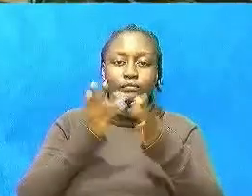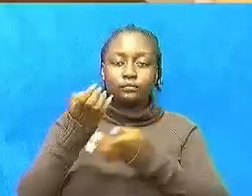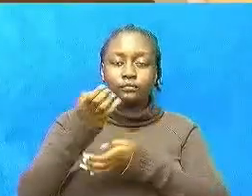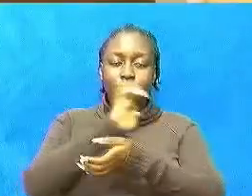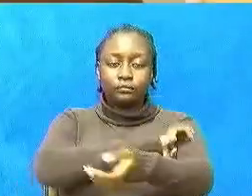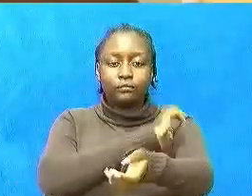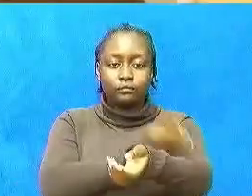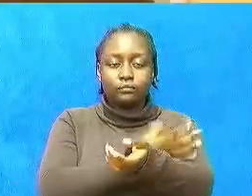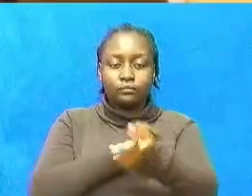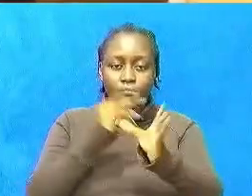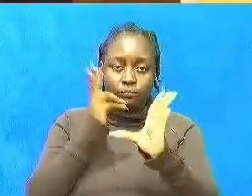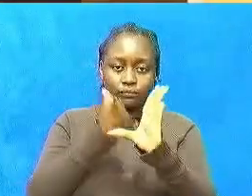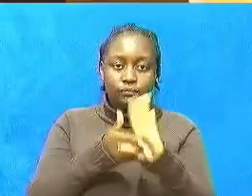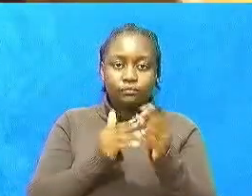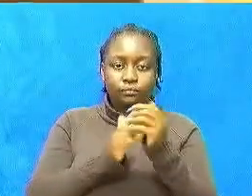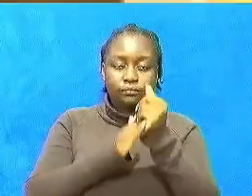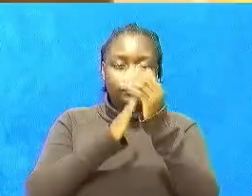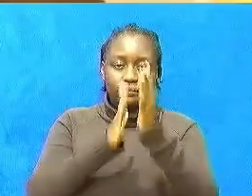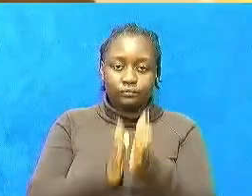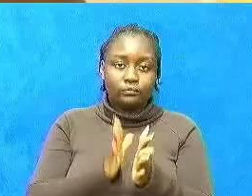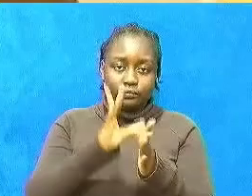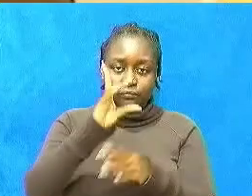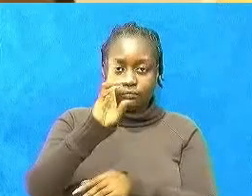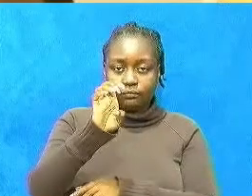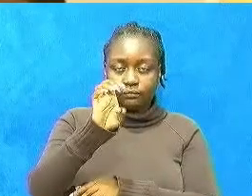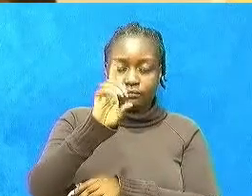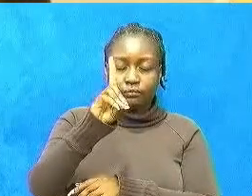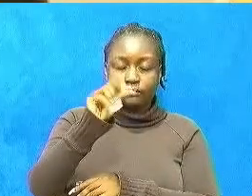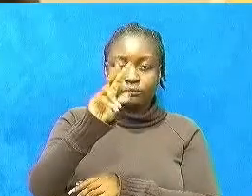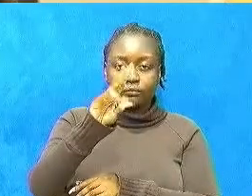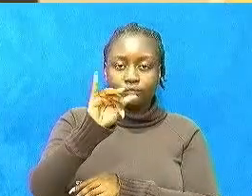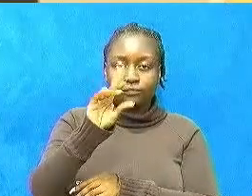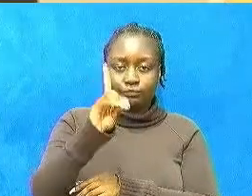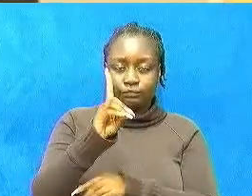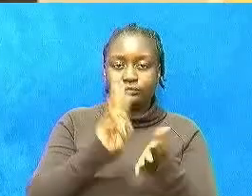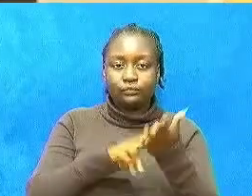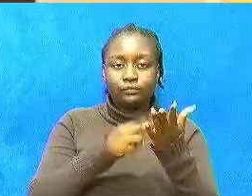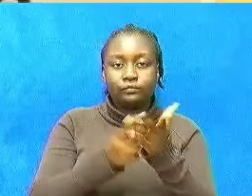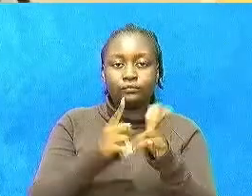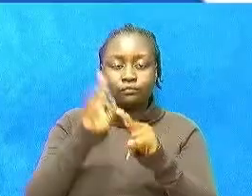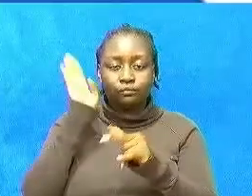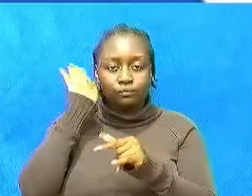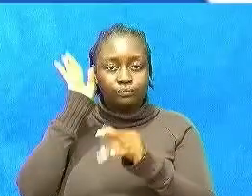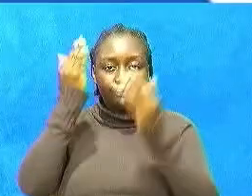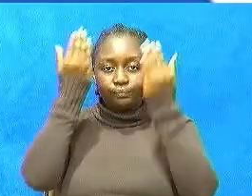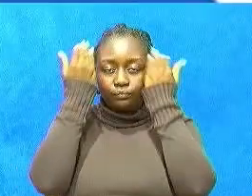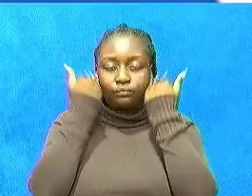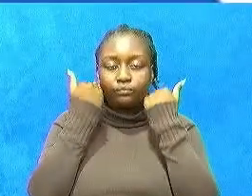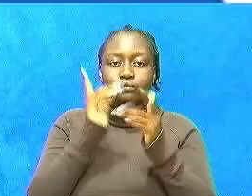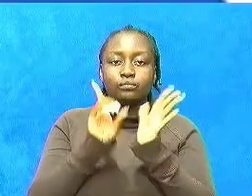Managing Director, that is David Bargoria, and the Treasury over the failure to heed the court's directives.